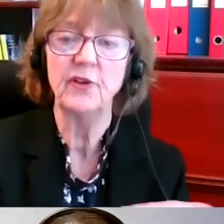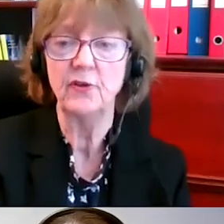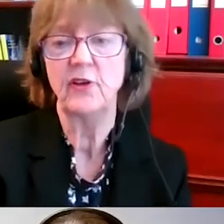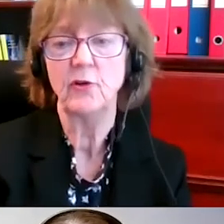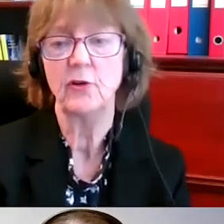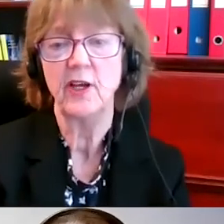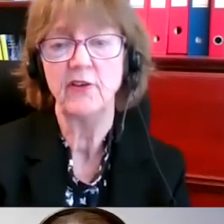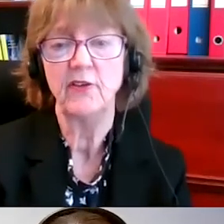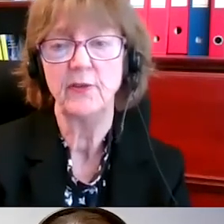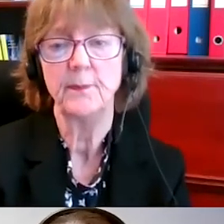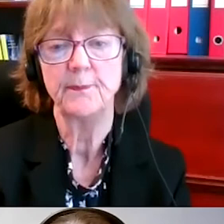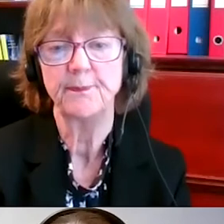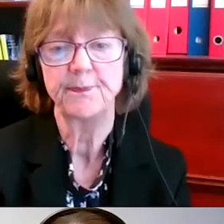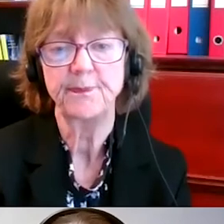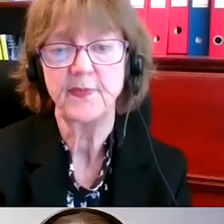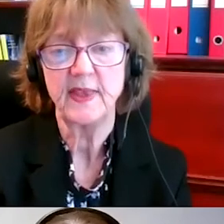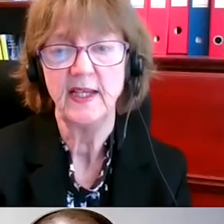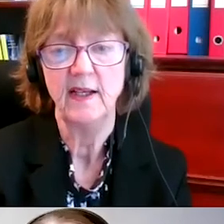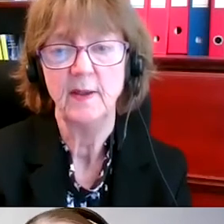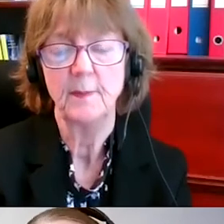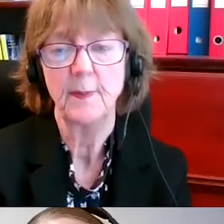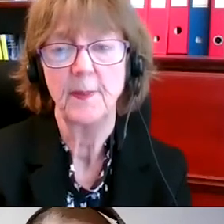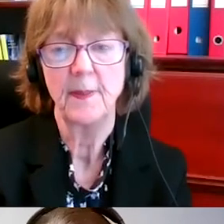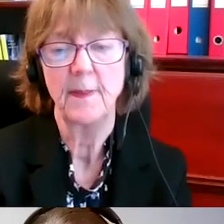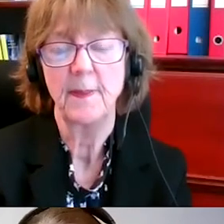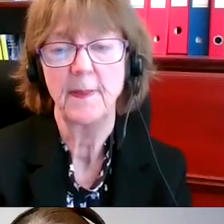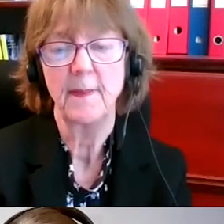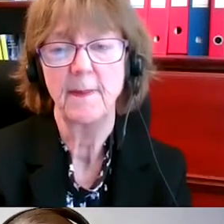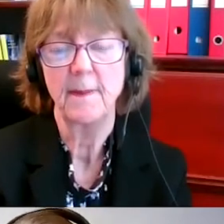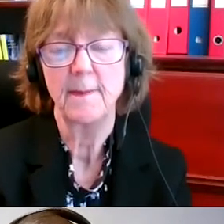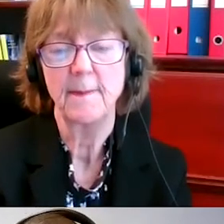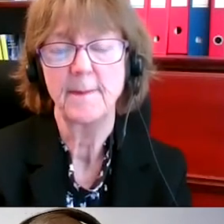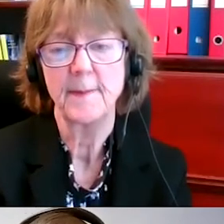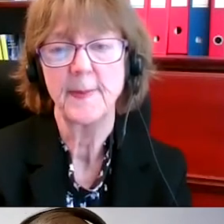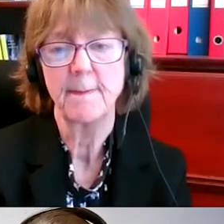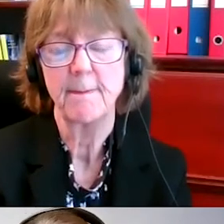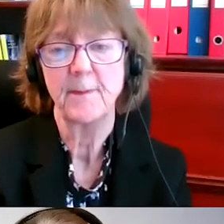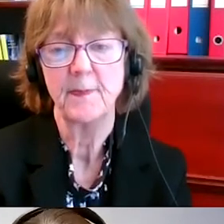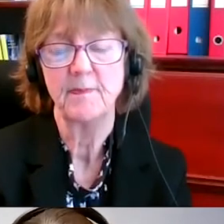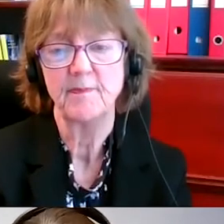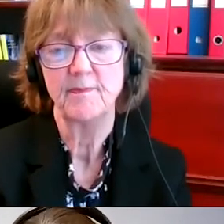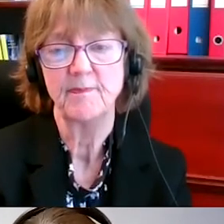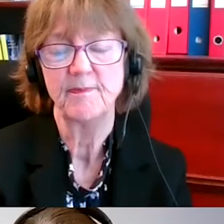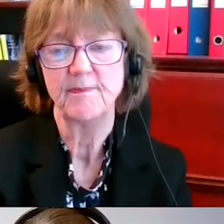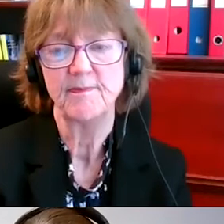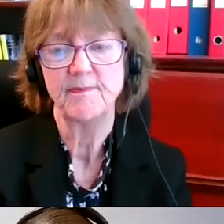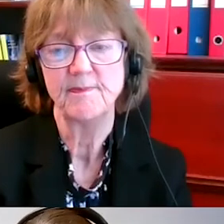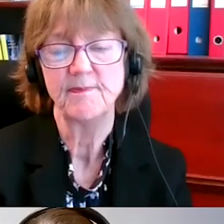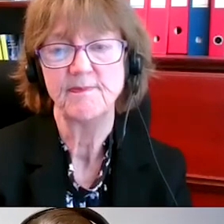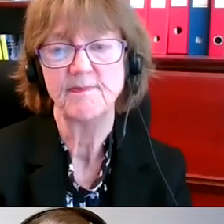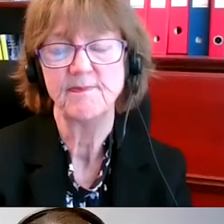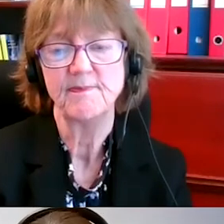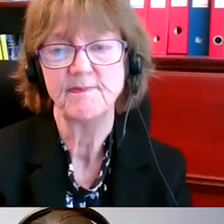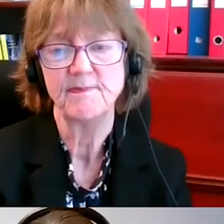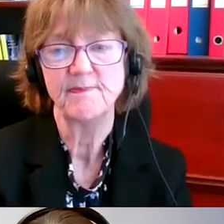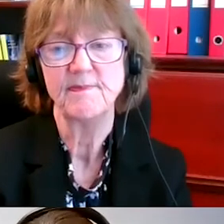once, but on several occasions. And here is another question. Should we also regard non-verbal expressions